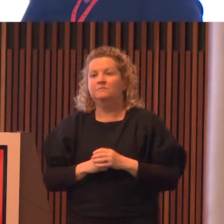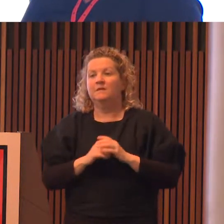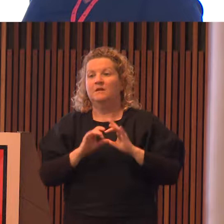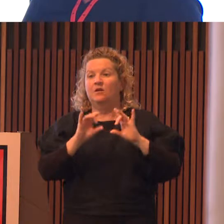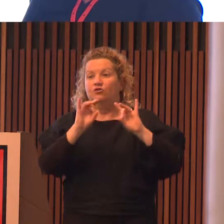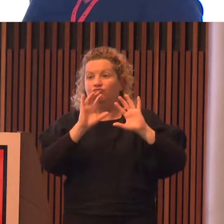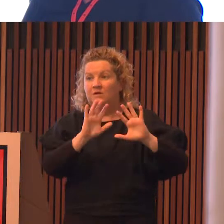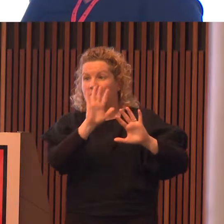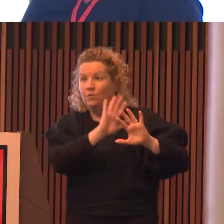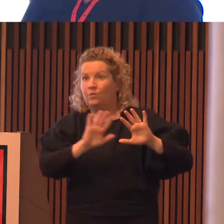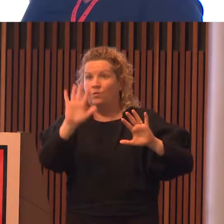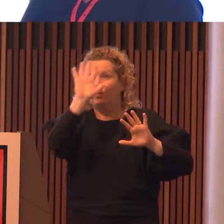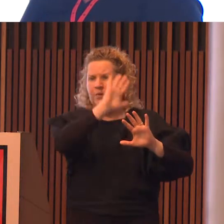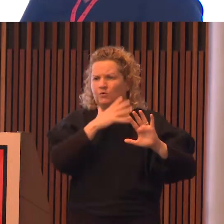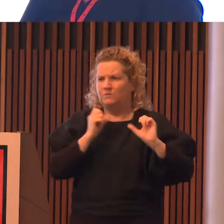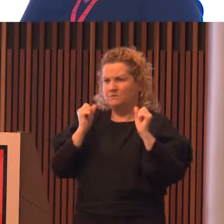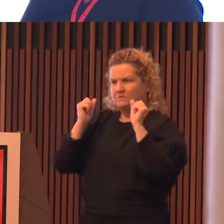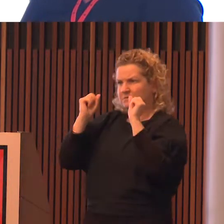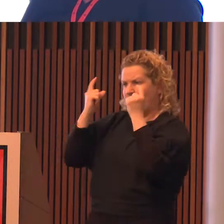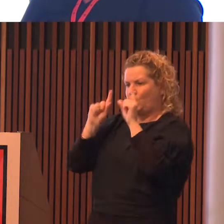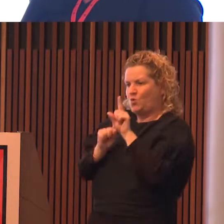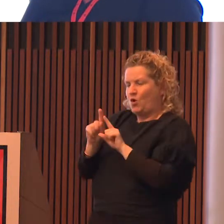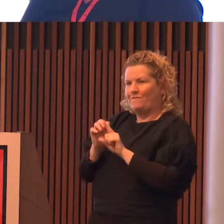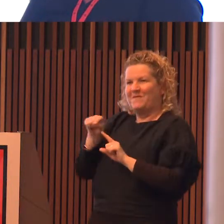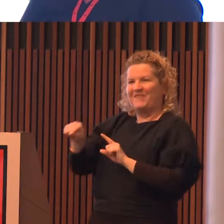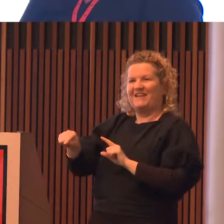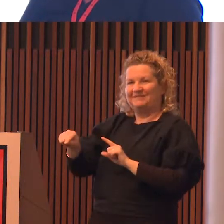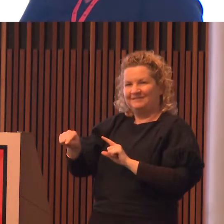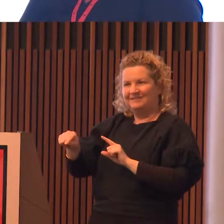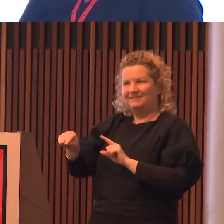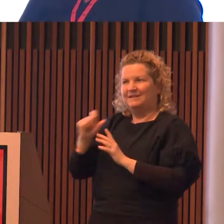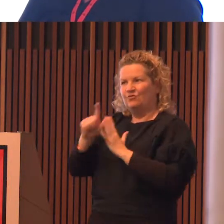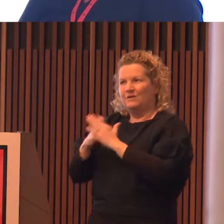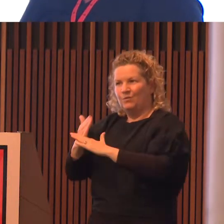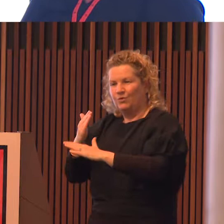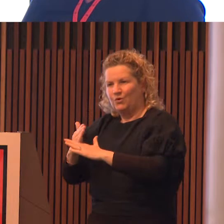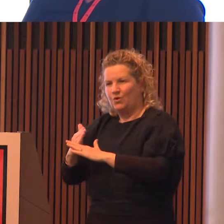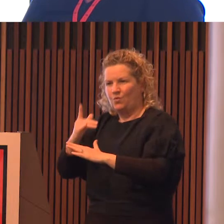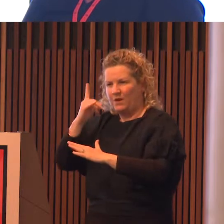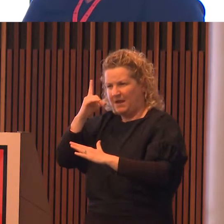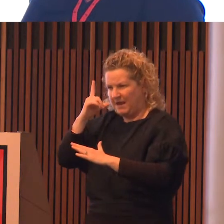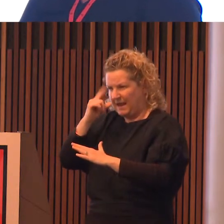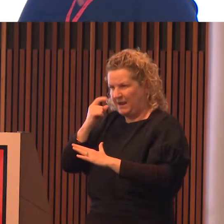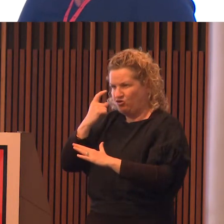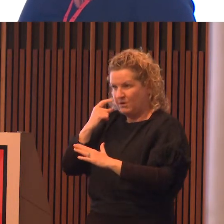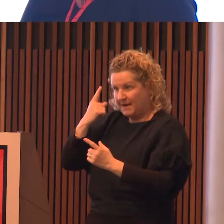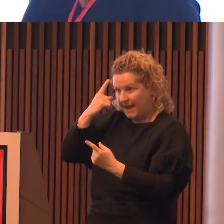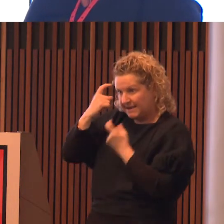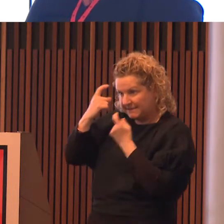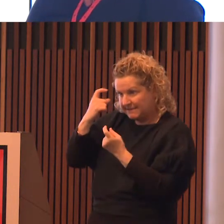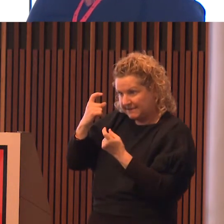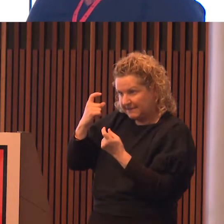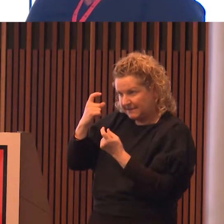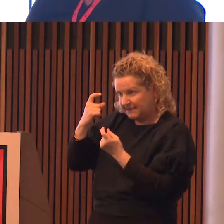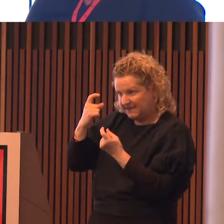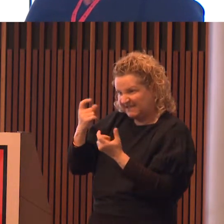want to understand the lessons that are learned from that so that we can try and take some of those same ideas and argue for